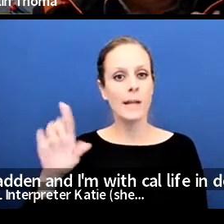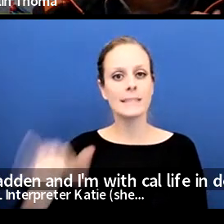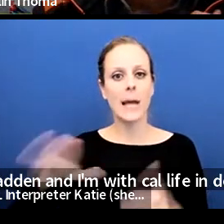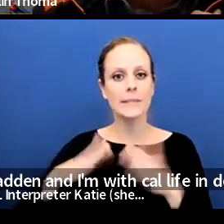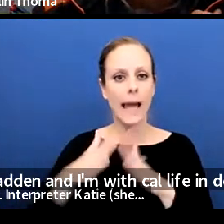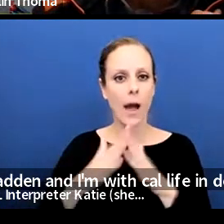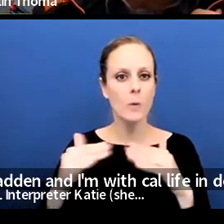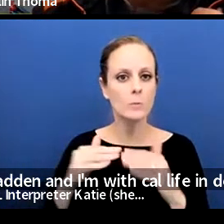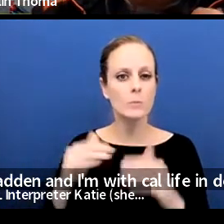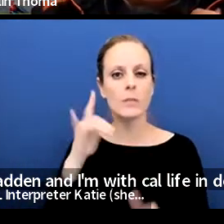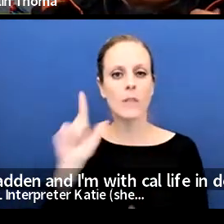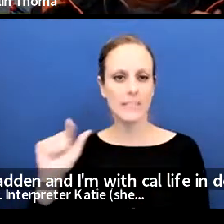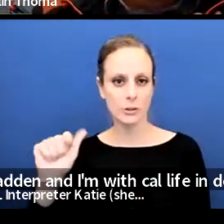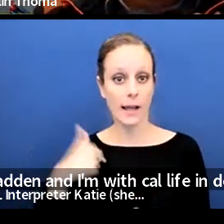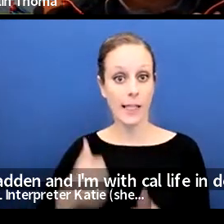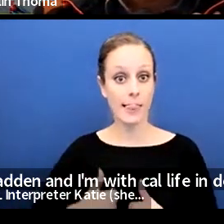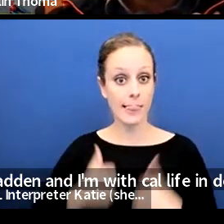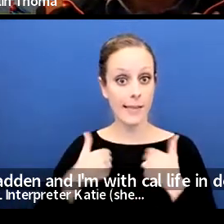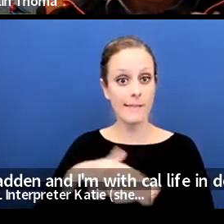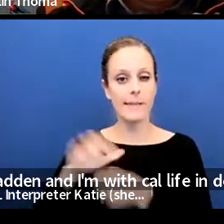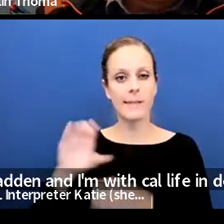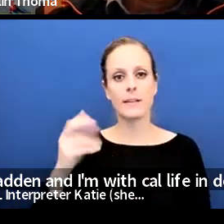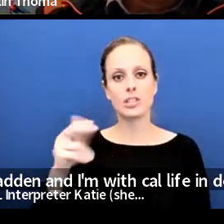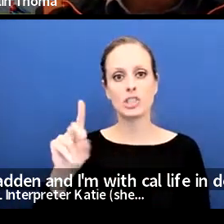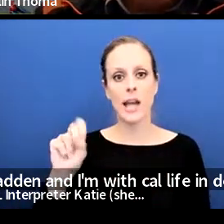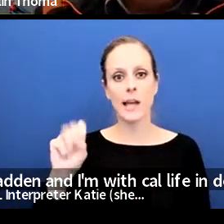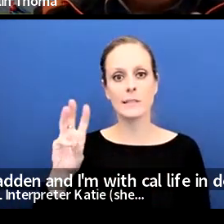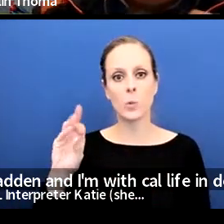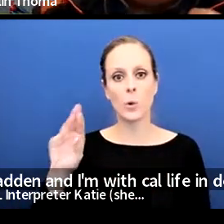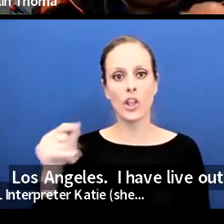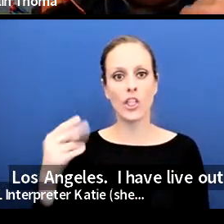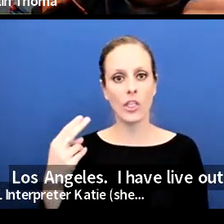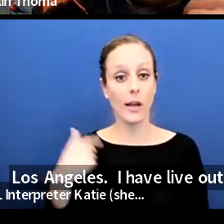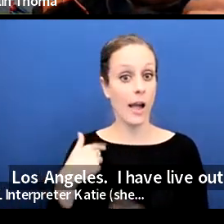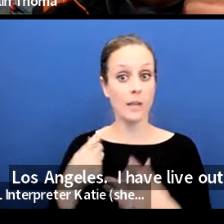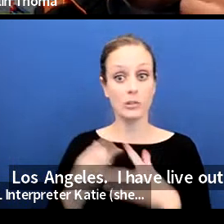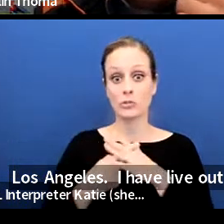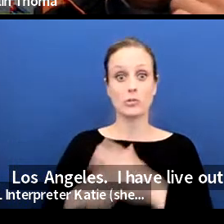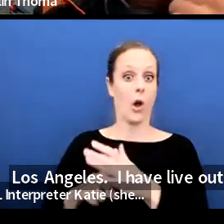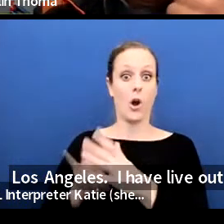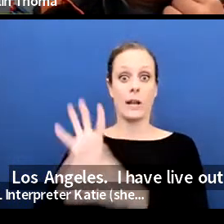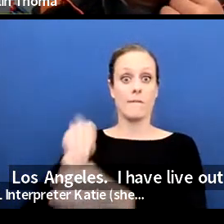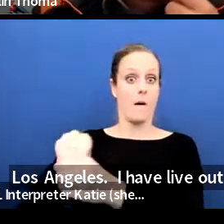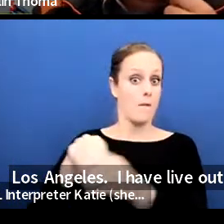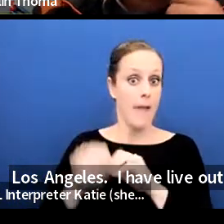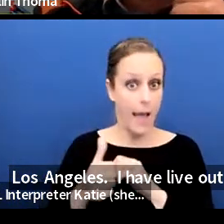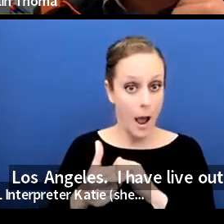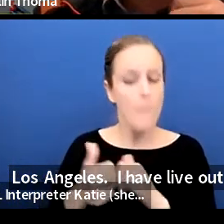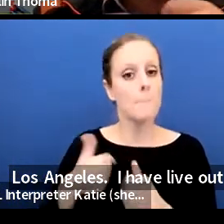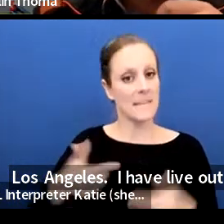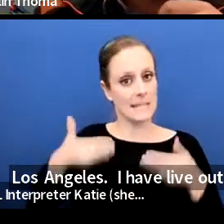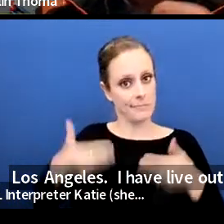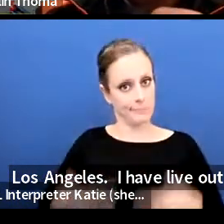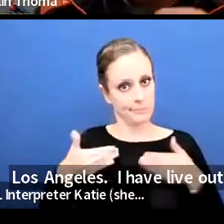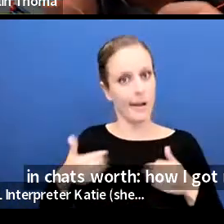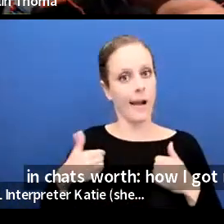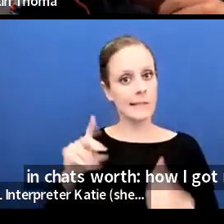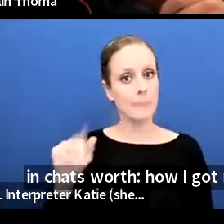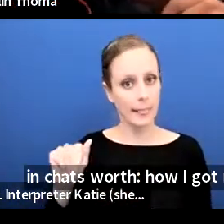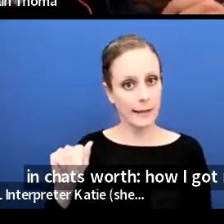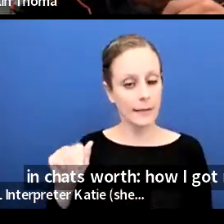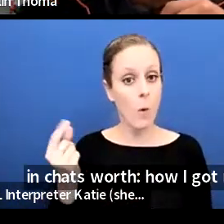in Chatsworth. How I got my start, I'm a person with a disability. I have